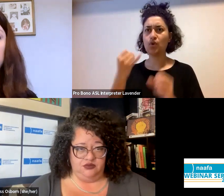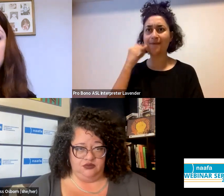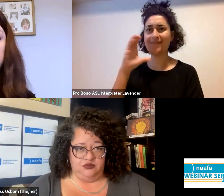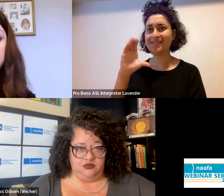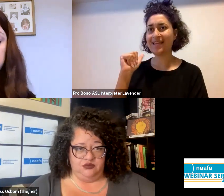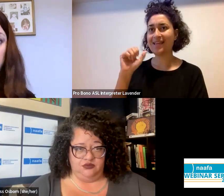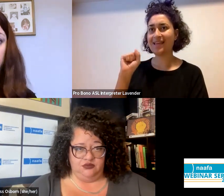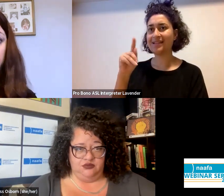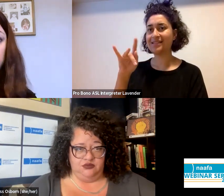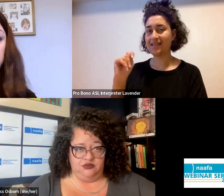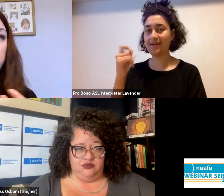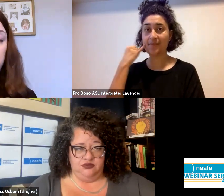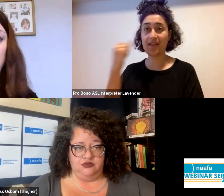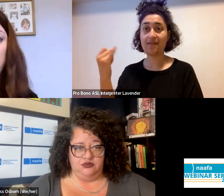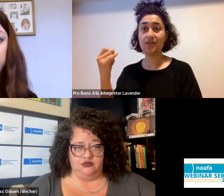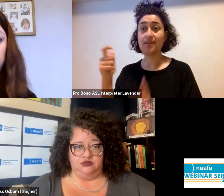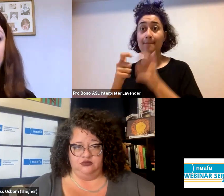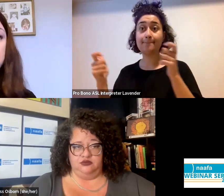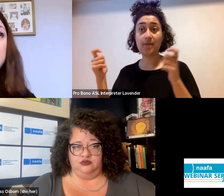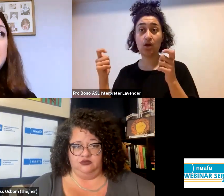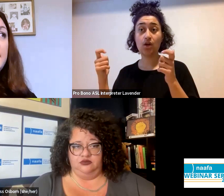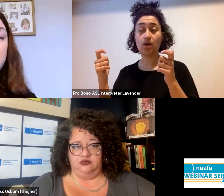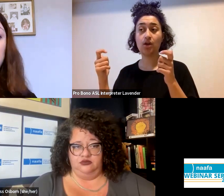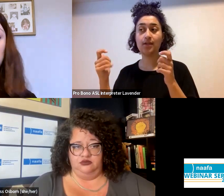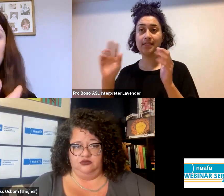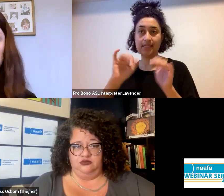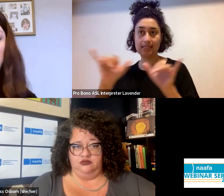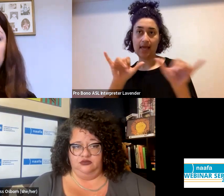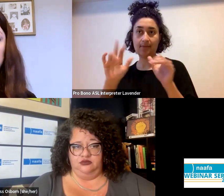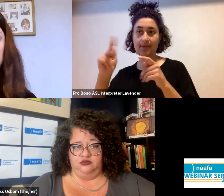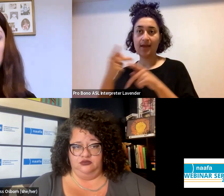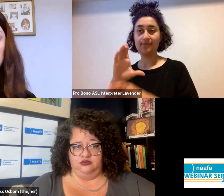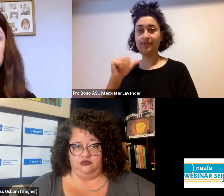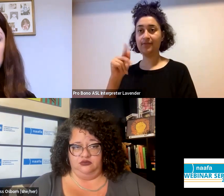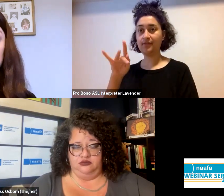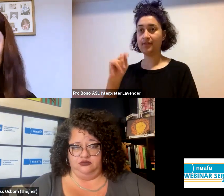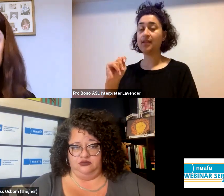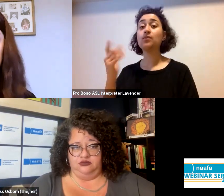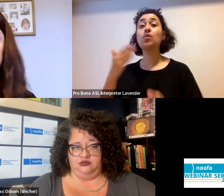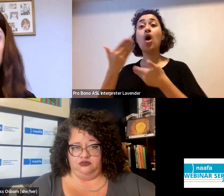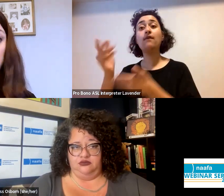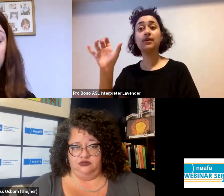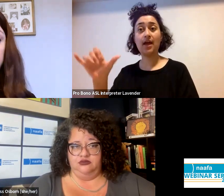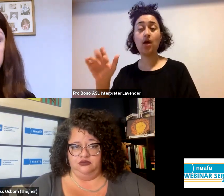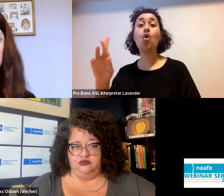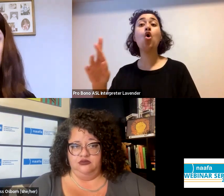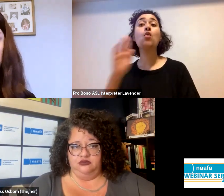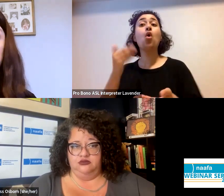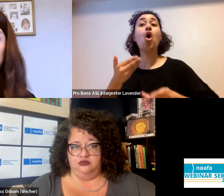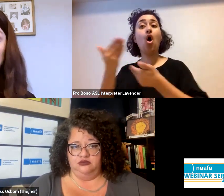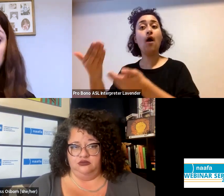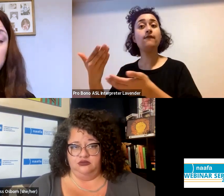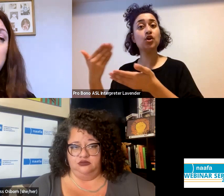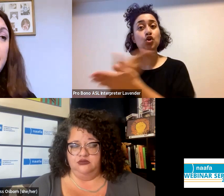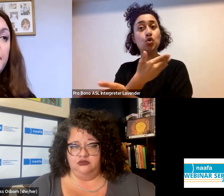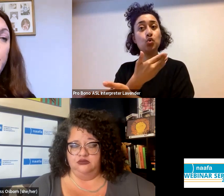there's an oversized of that version, we will offer that. If not, we will offer the family some choices that are within the same